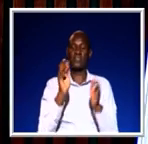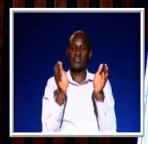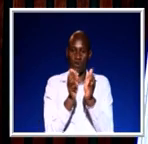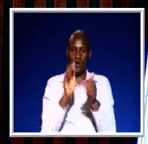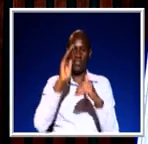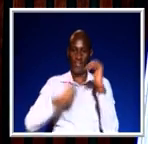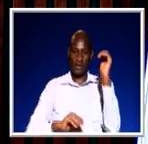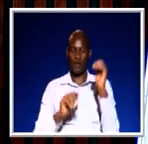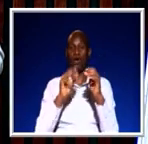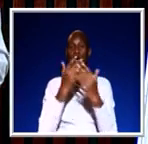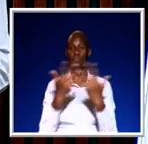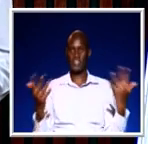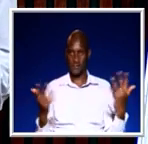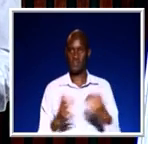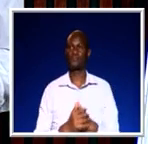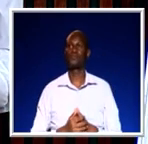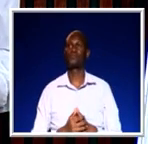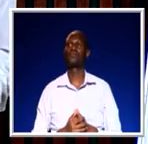than the object.